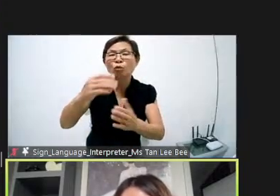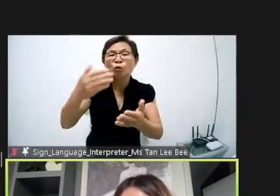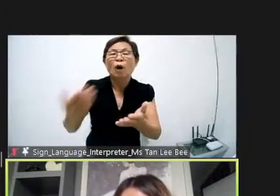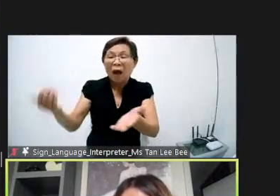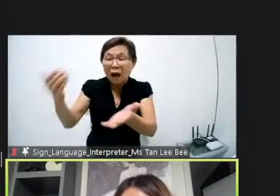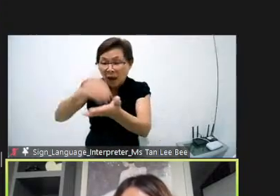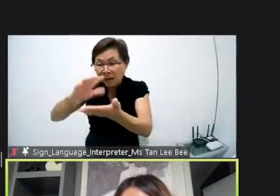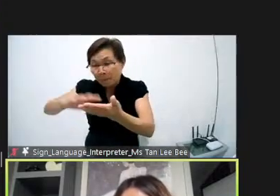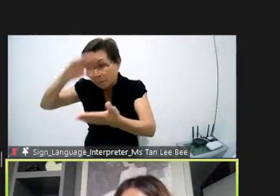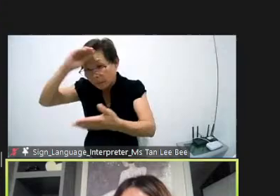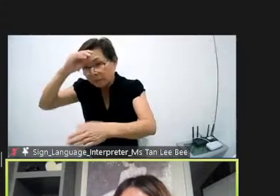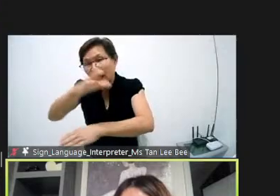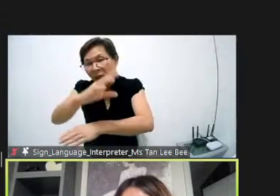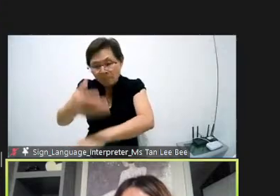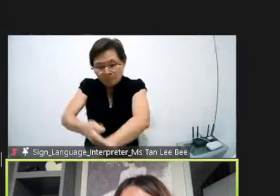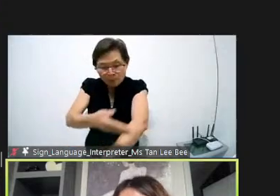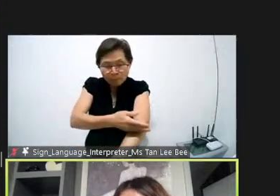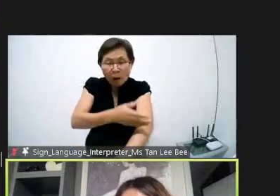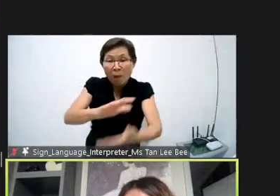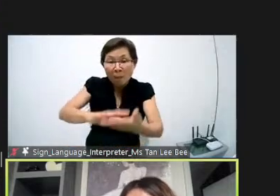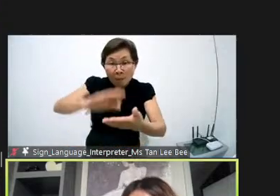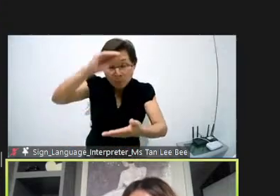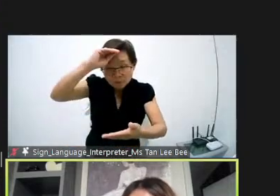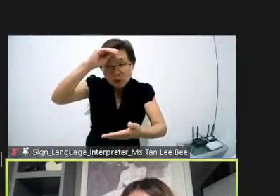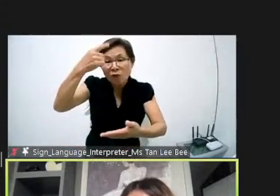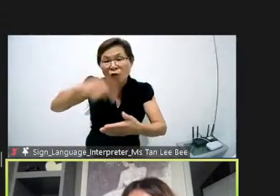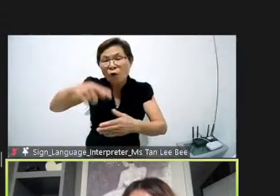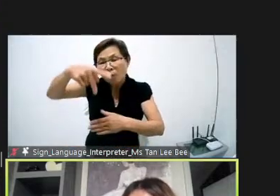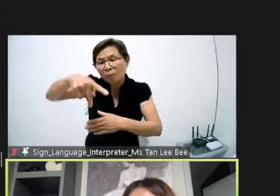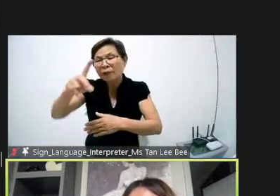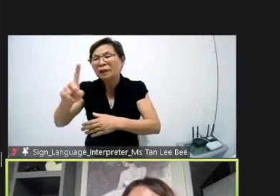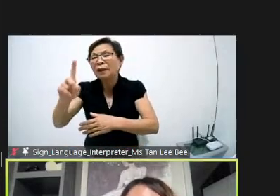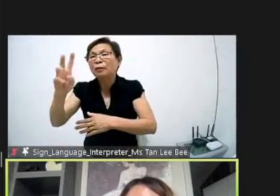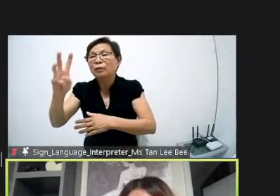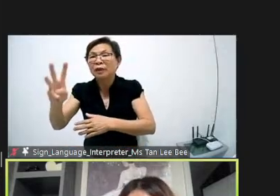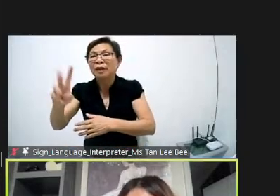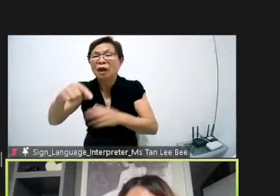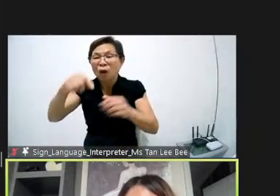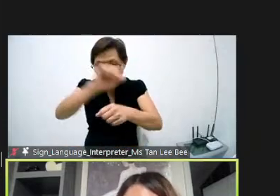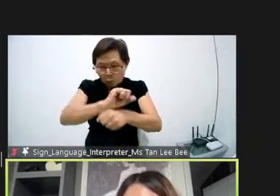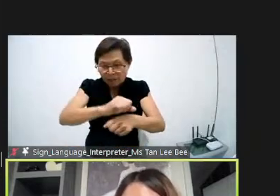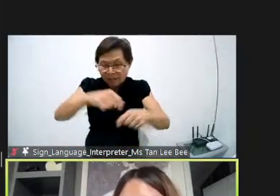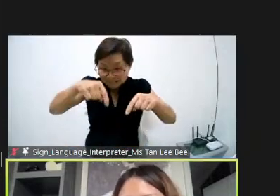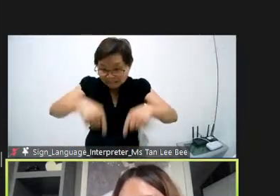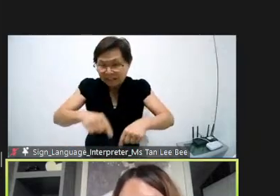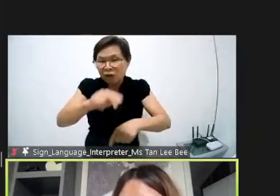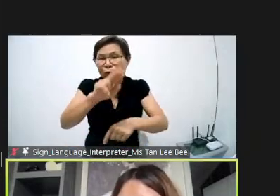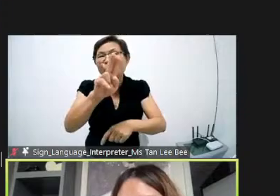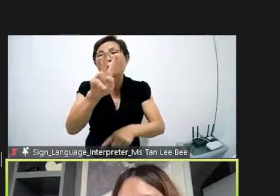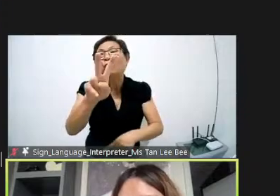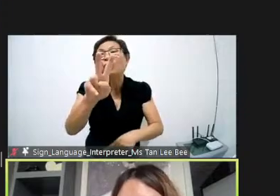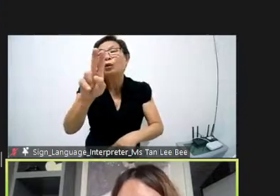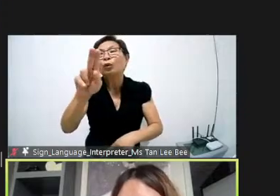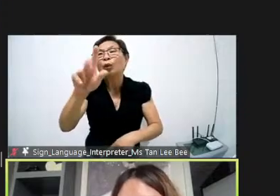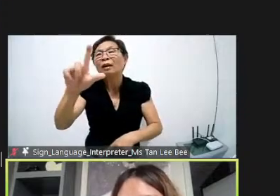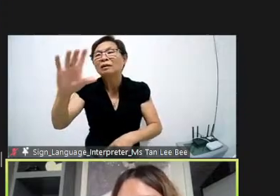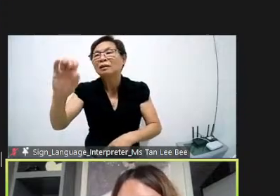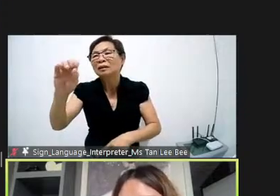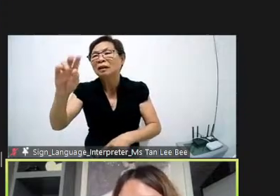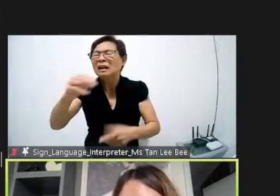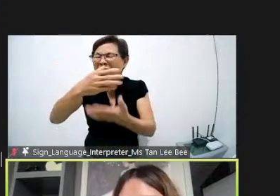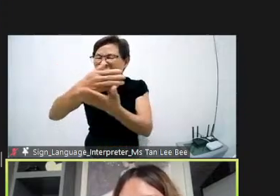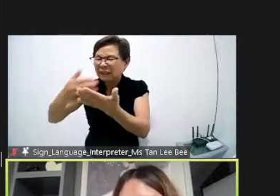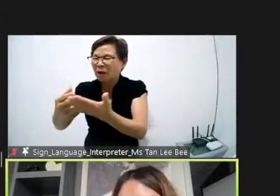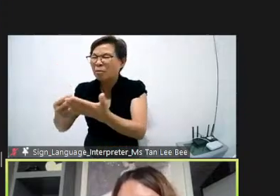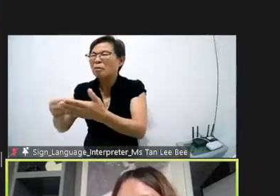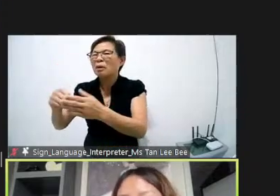600 PWDs who are working on our platform. Some of them are the software